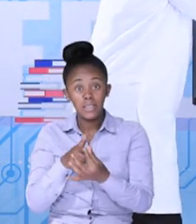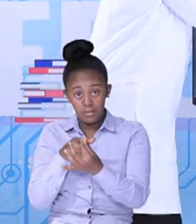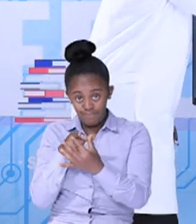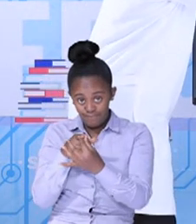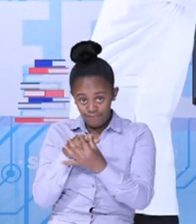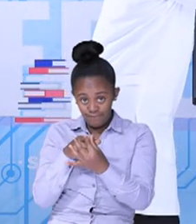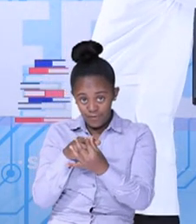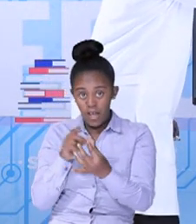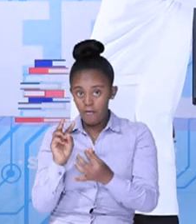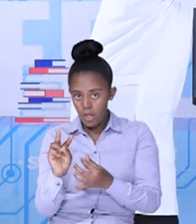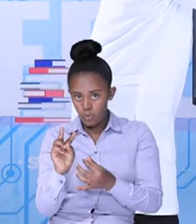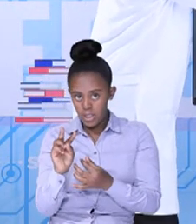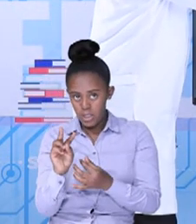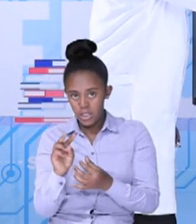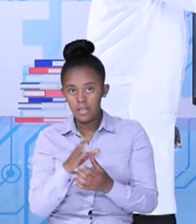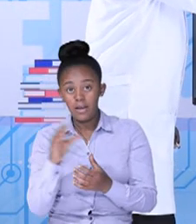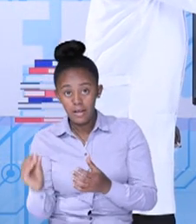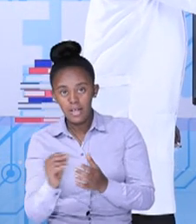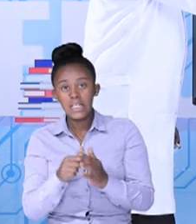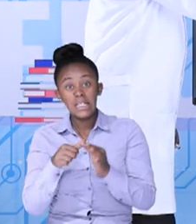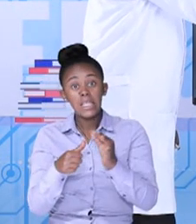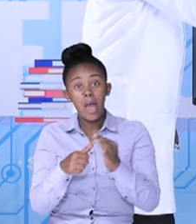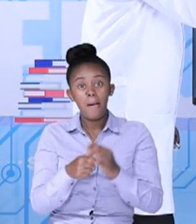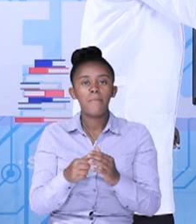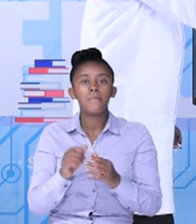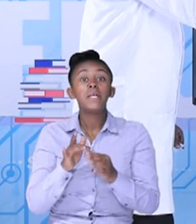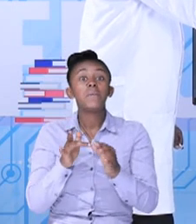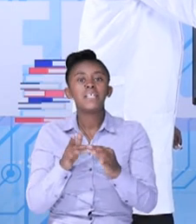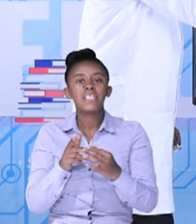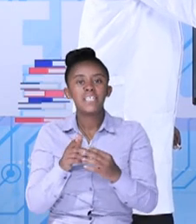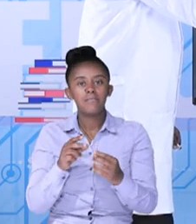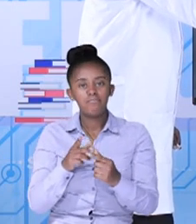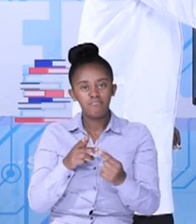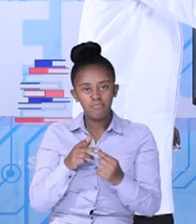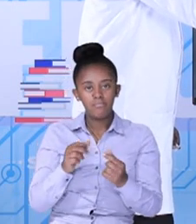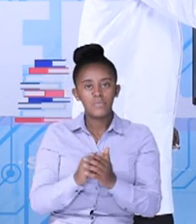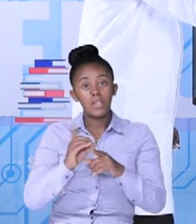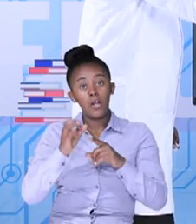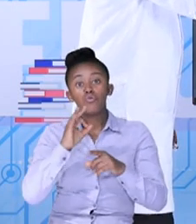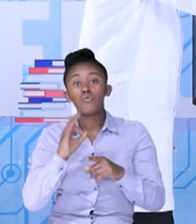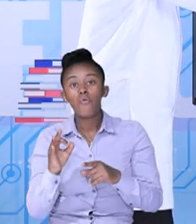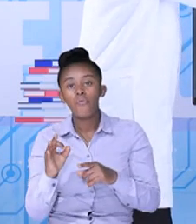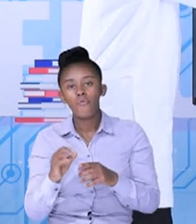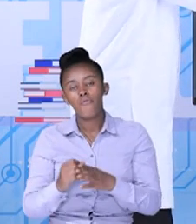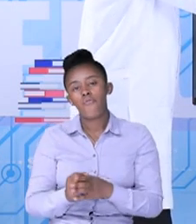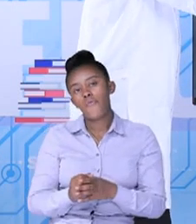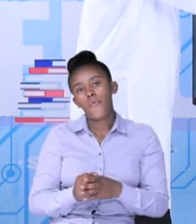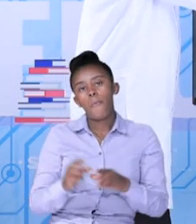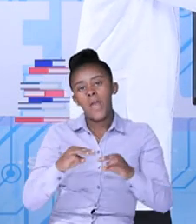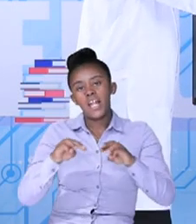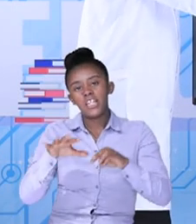the direction of velocity, and your thumb, your middle finger must indicate to the direction of what? The magnetic